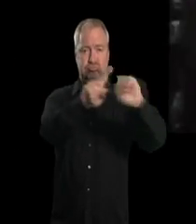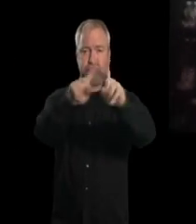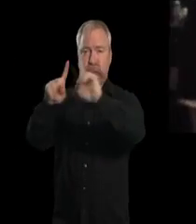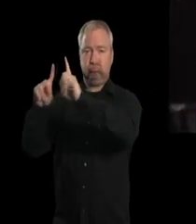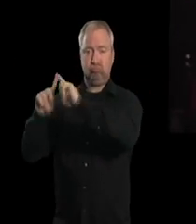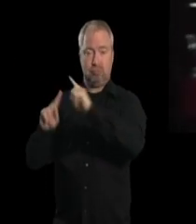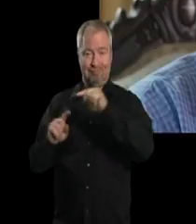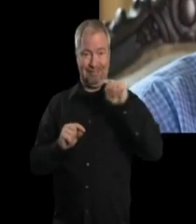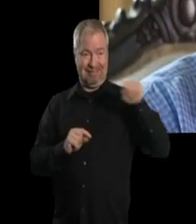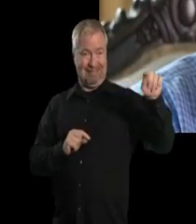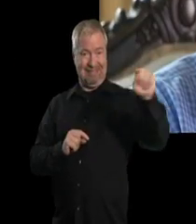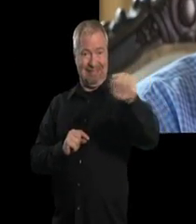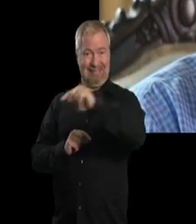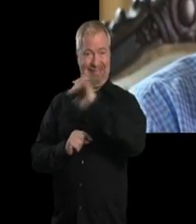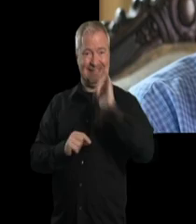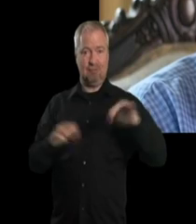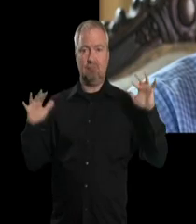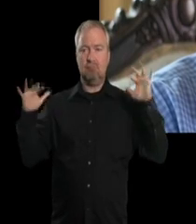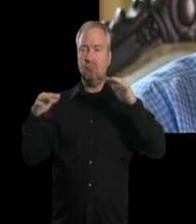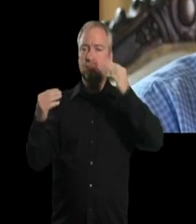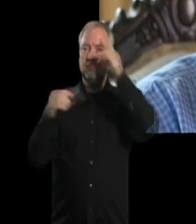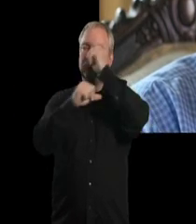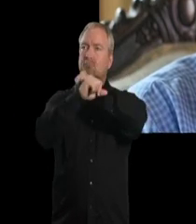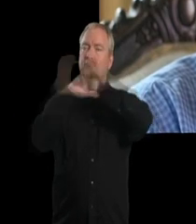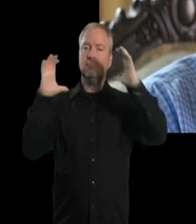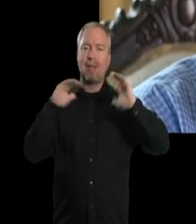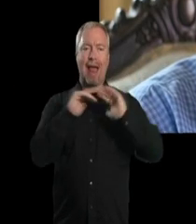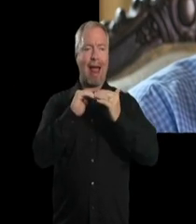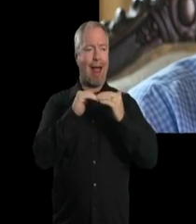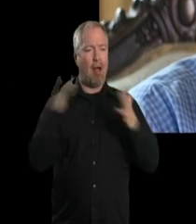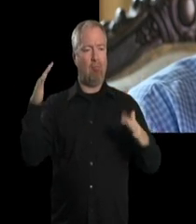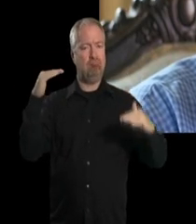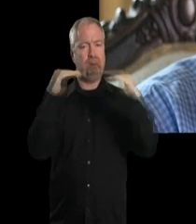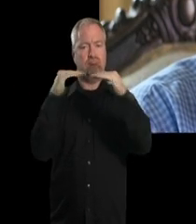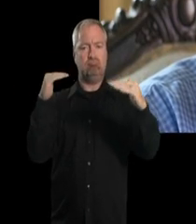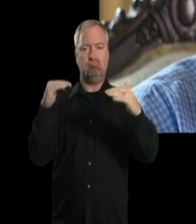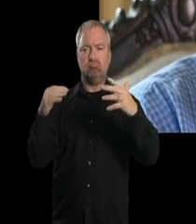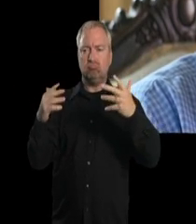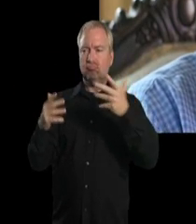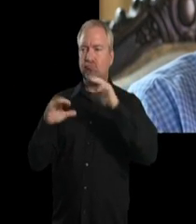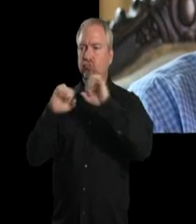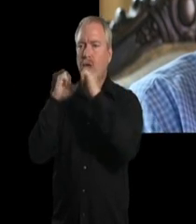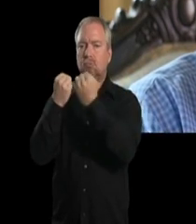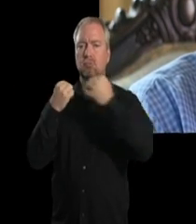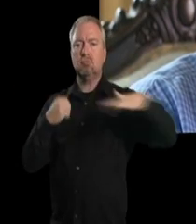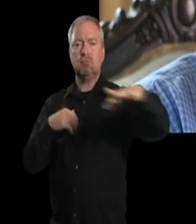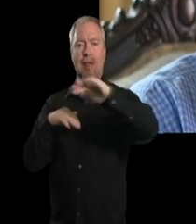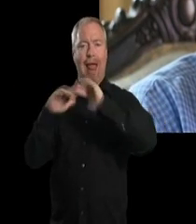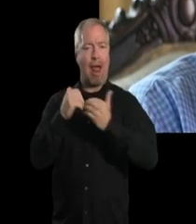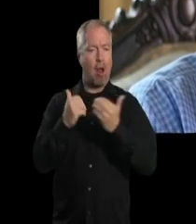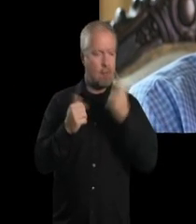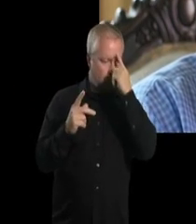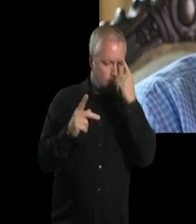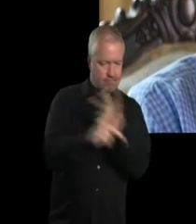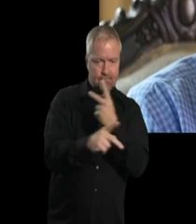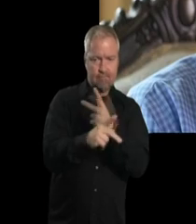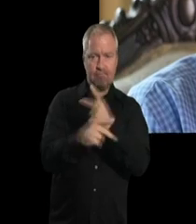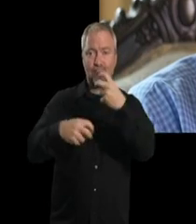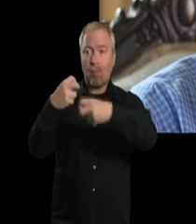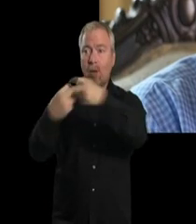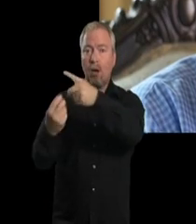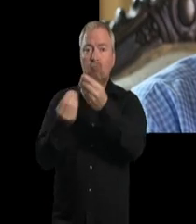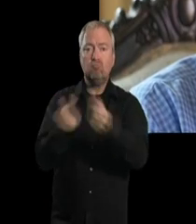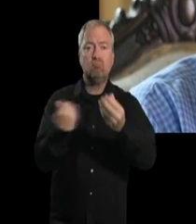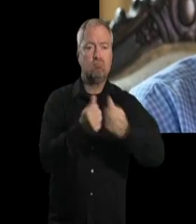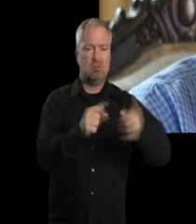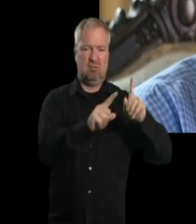came from, because of what they brought with them in terms of social consciences, people tend to try to find better